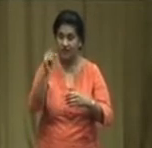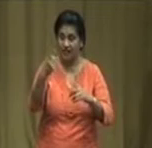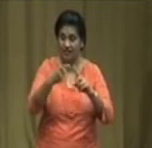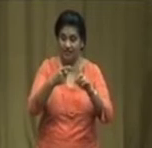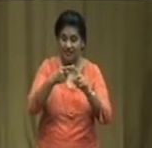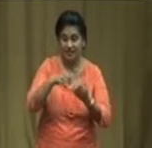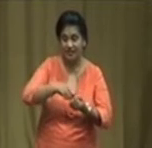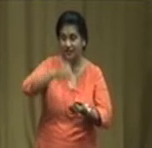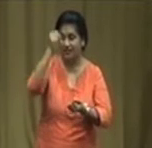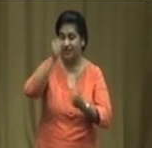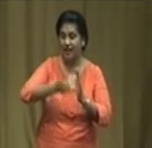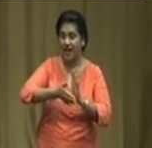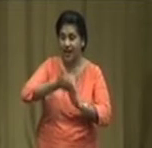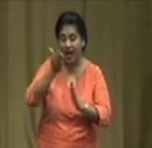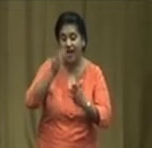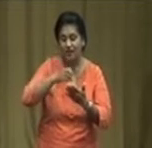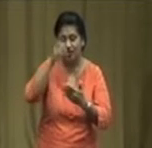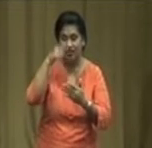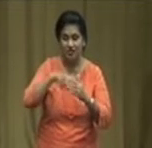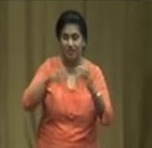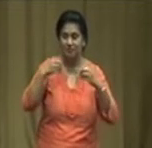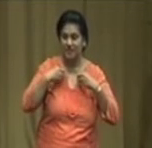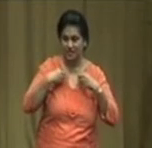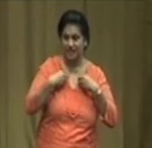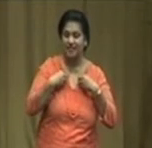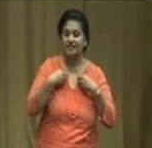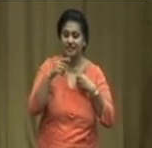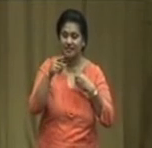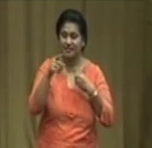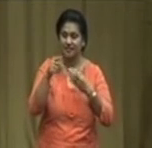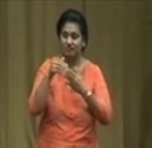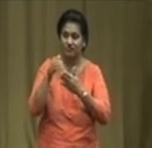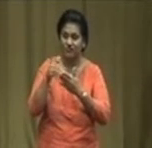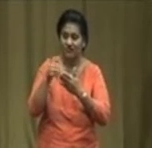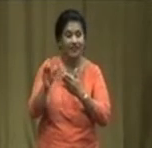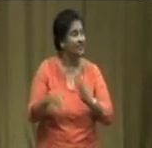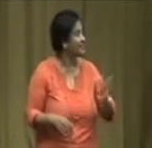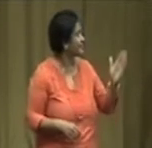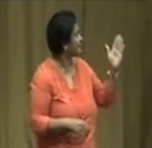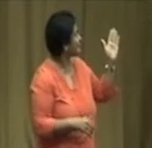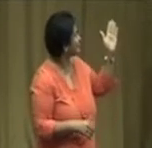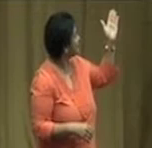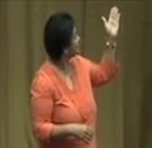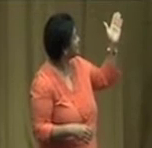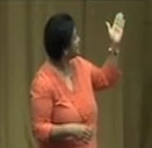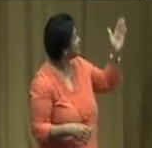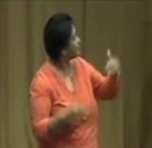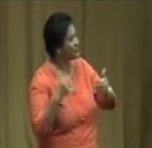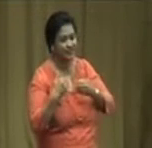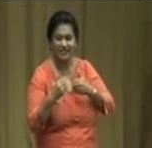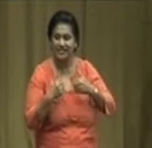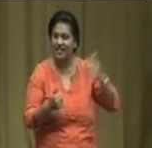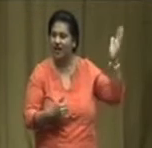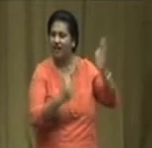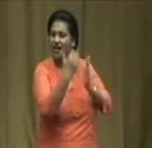Certificate of Higher Education in Business that will be conferred by the University of the Highlands and Islands. And you'll see from our course list,